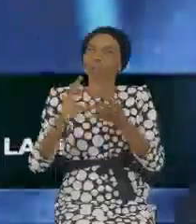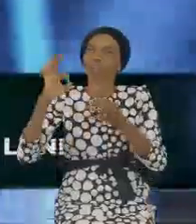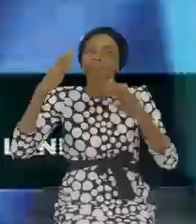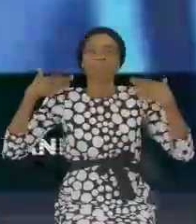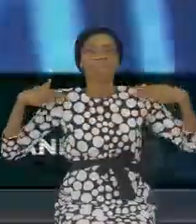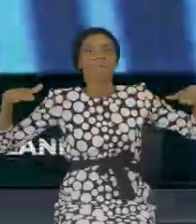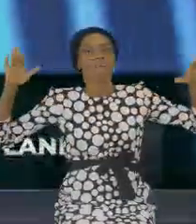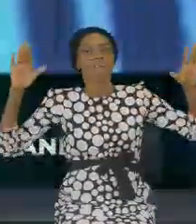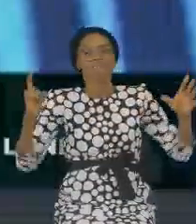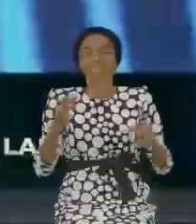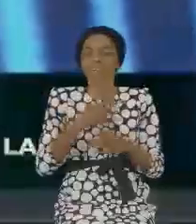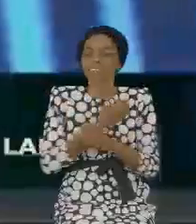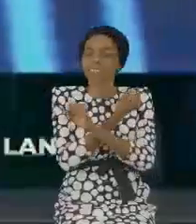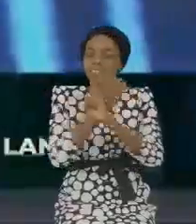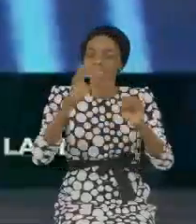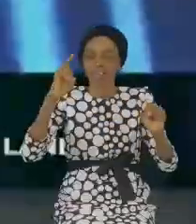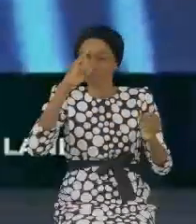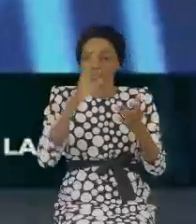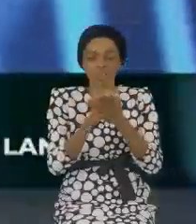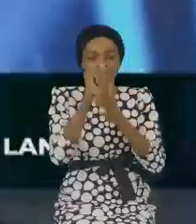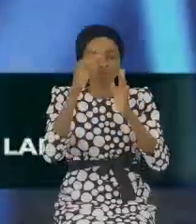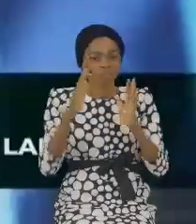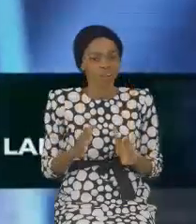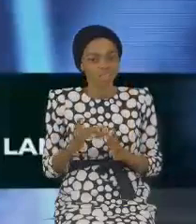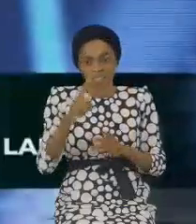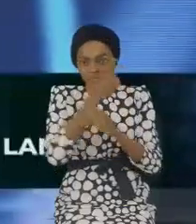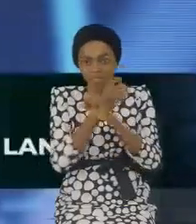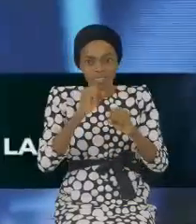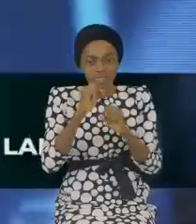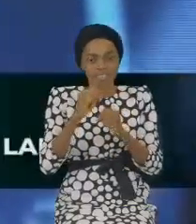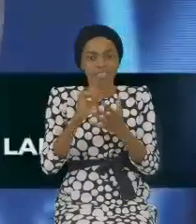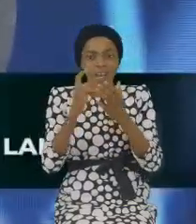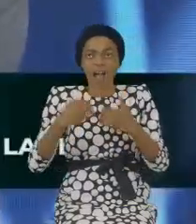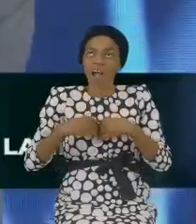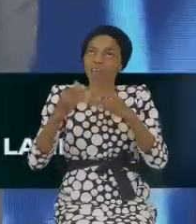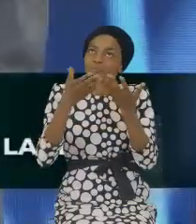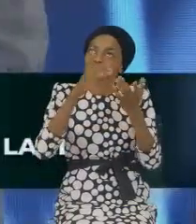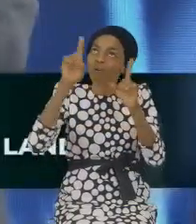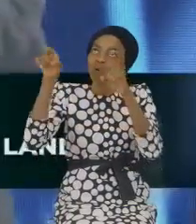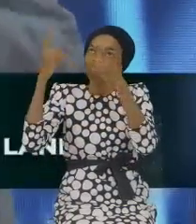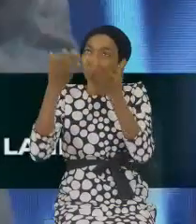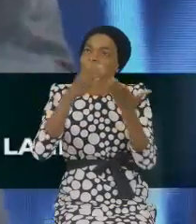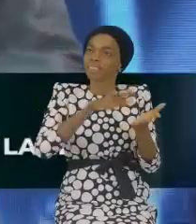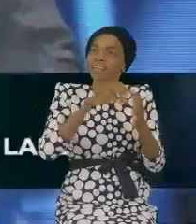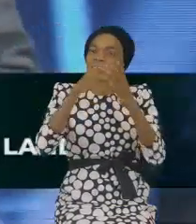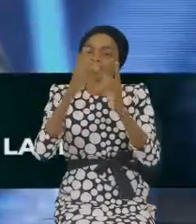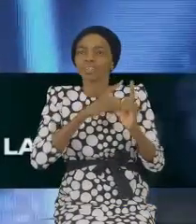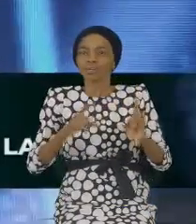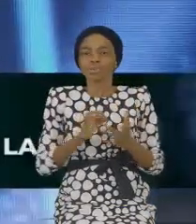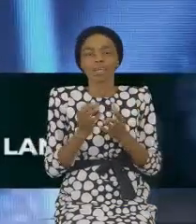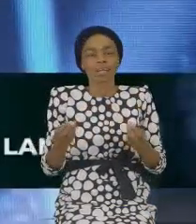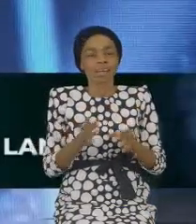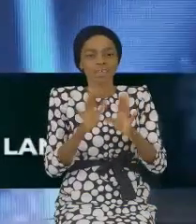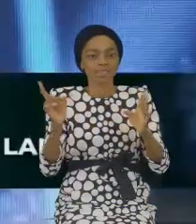and the justified and the saints of God, all that have gone and they died in the Lord. The land where when we